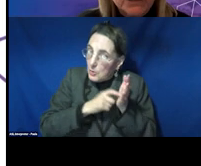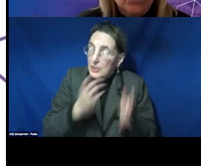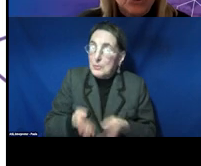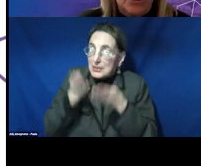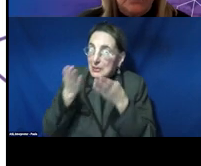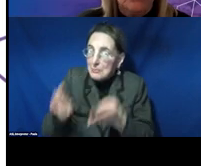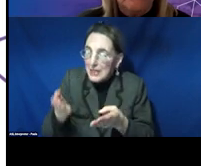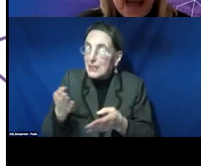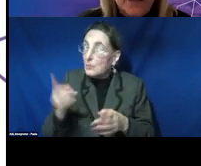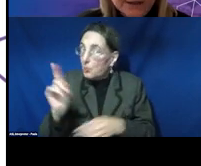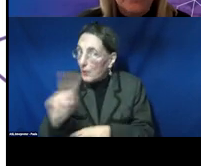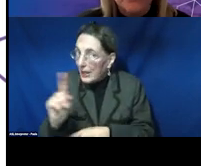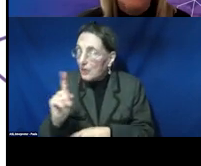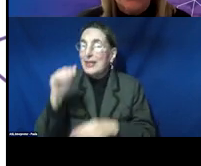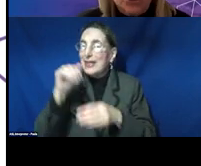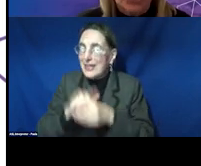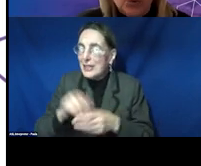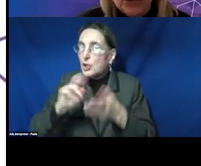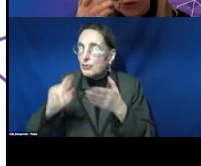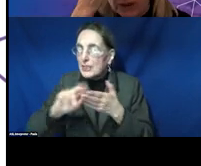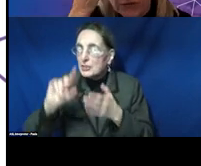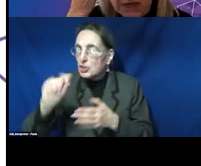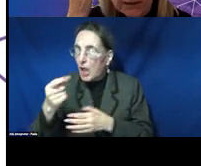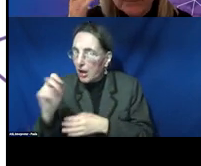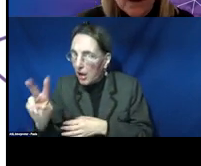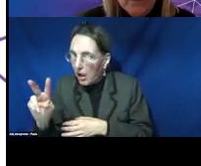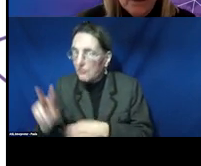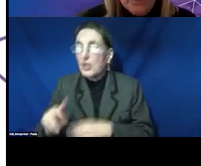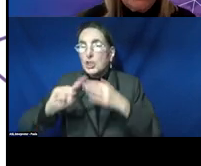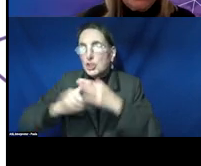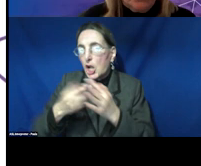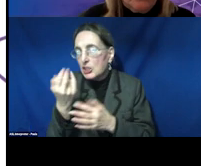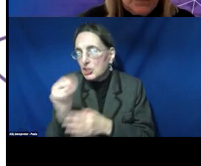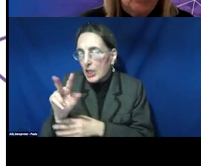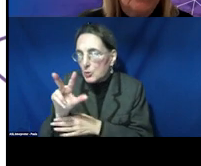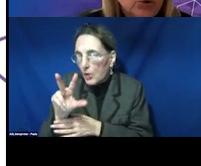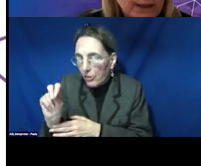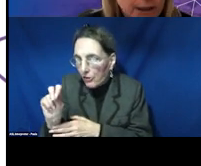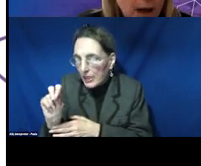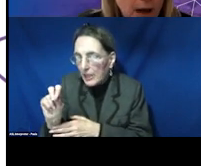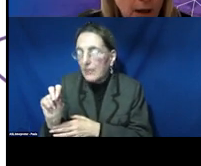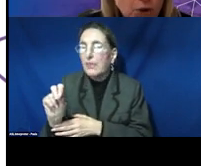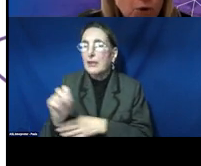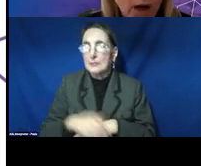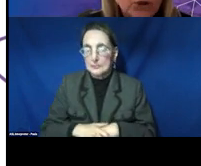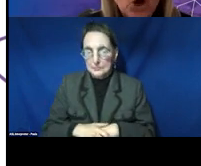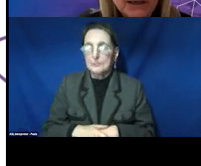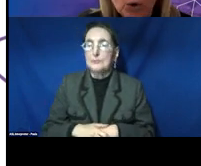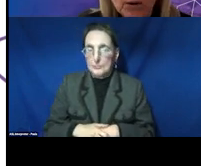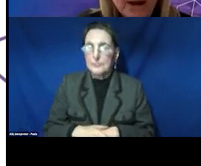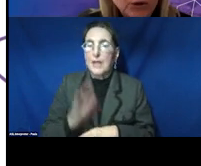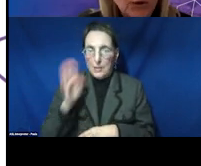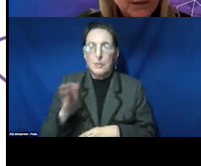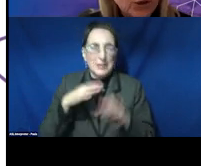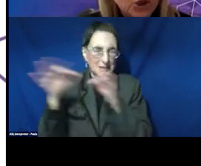in research.gov as of the January 30th date. And I will be talking